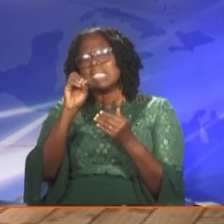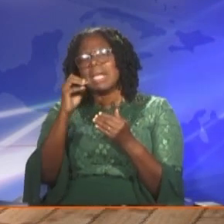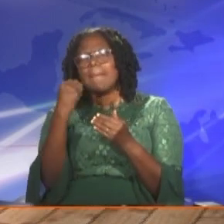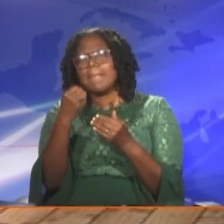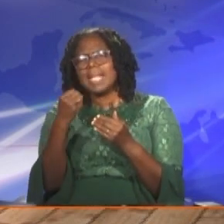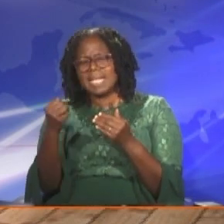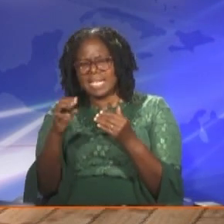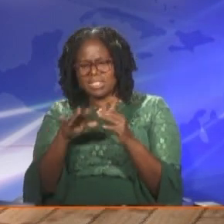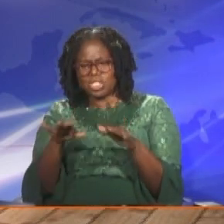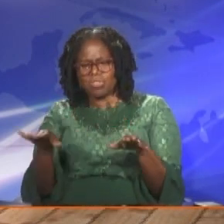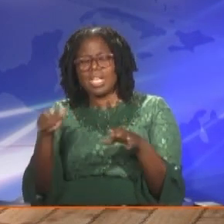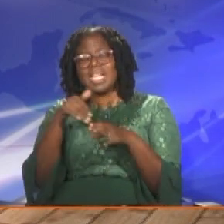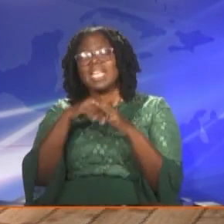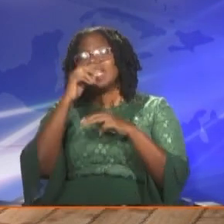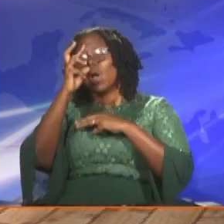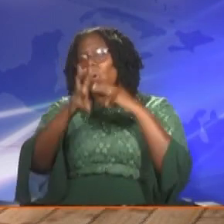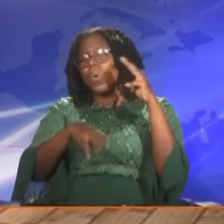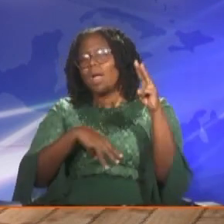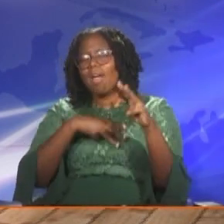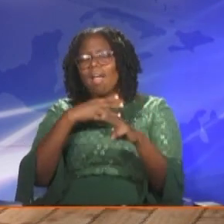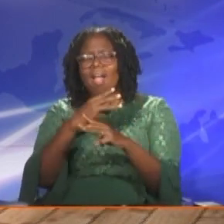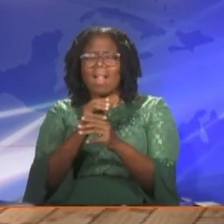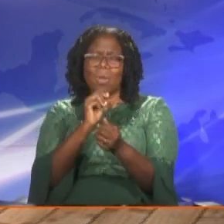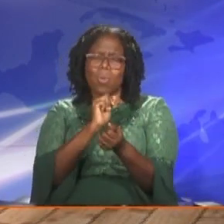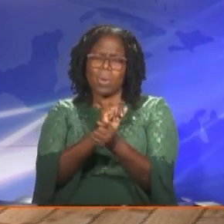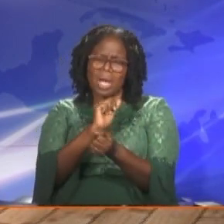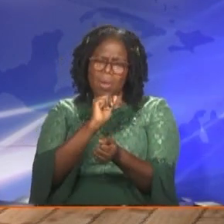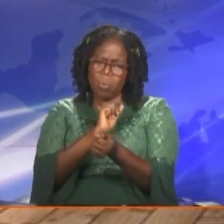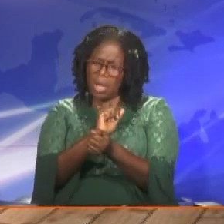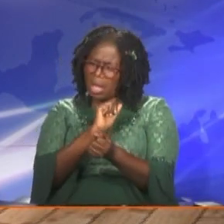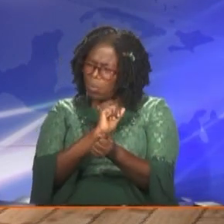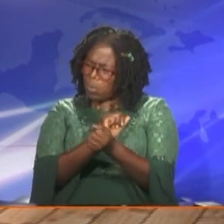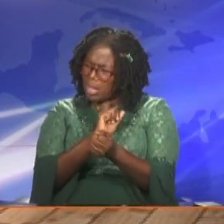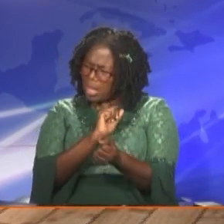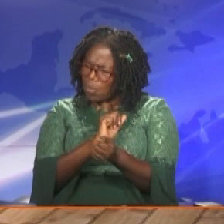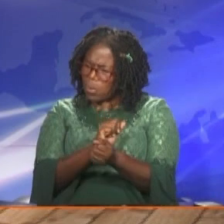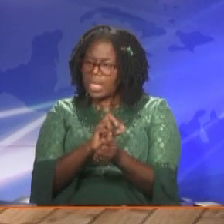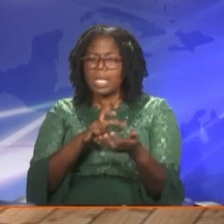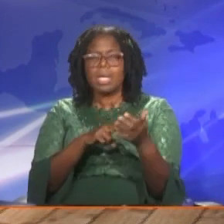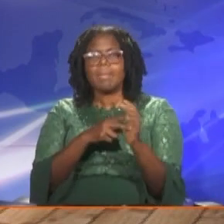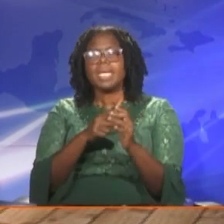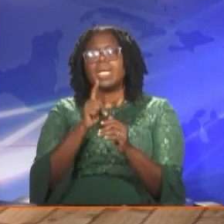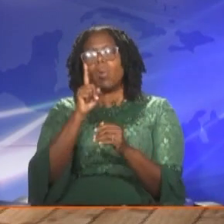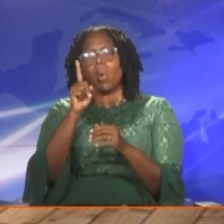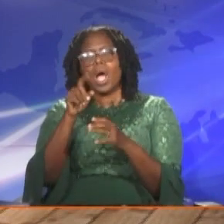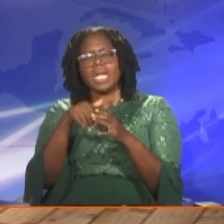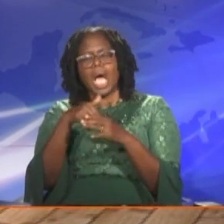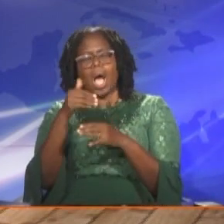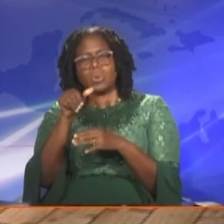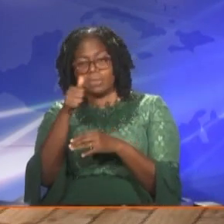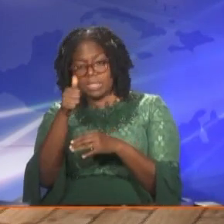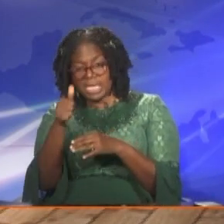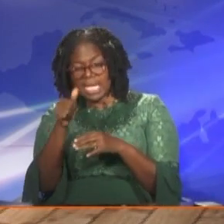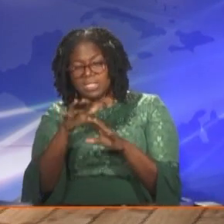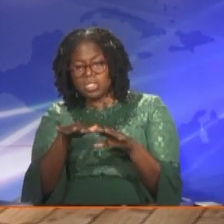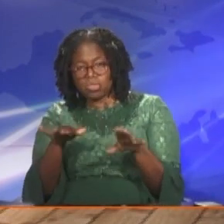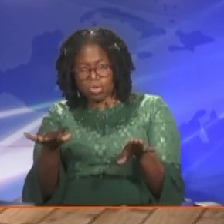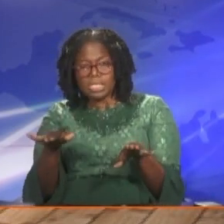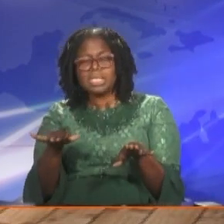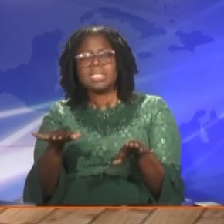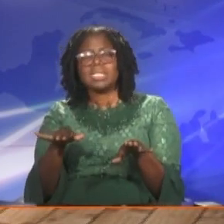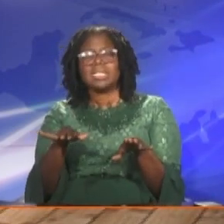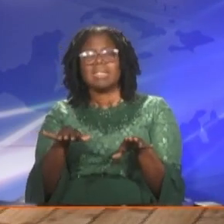across the globe involved in child labor. This represents 1 in every 10 children of age 5 to